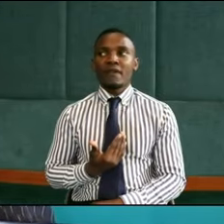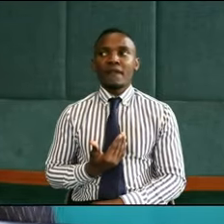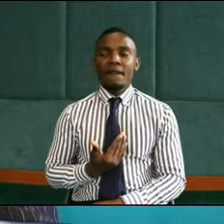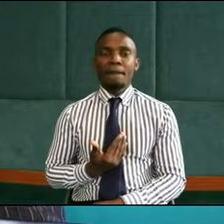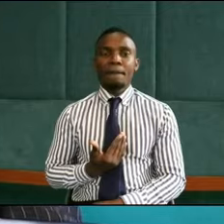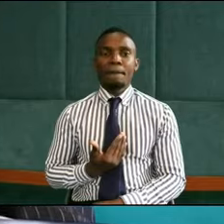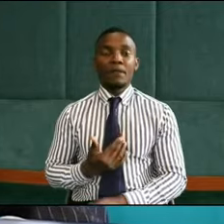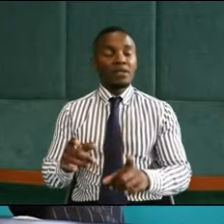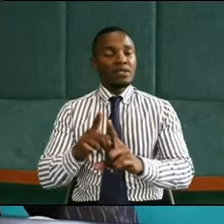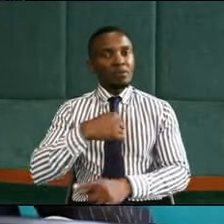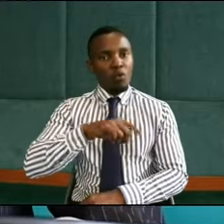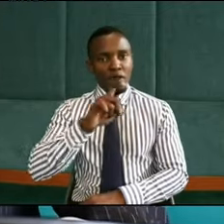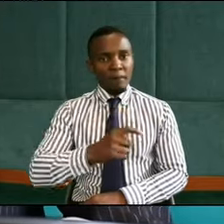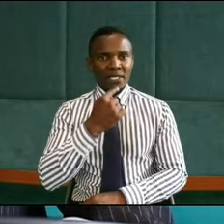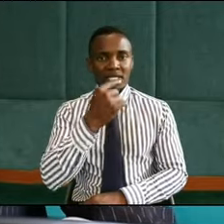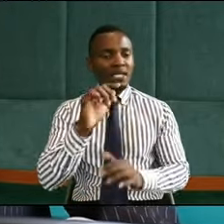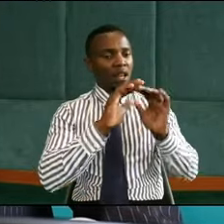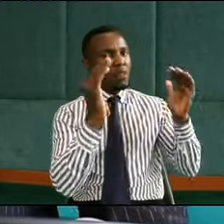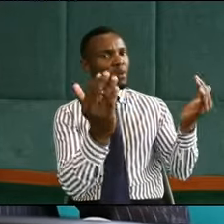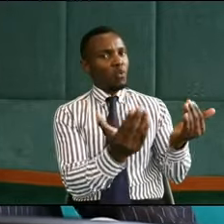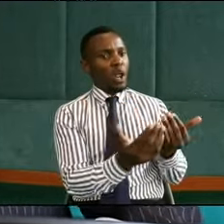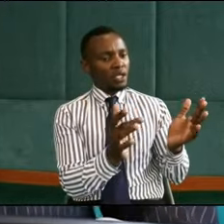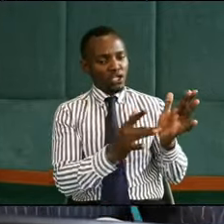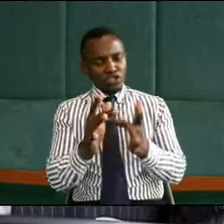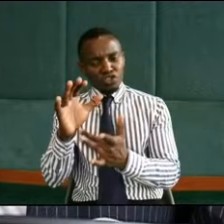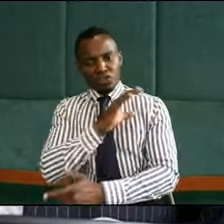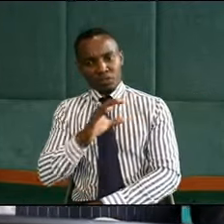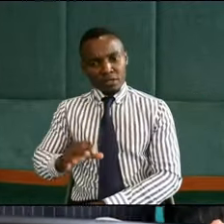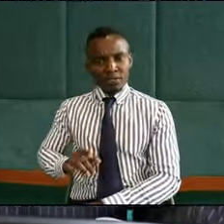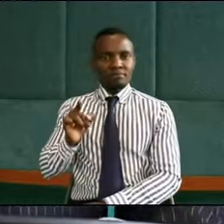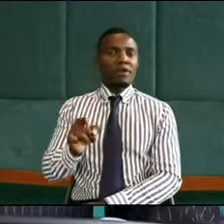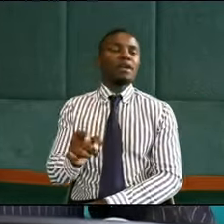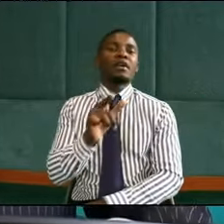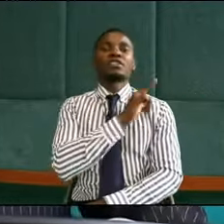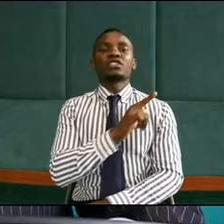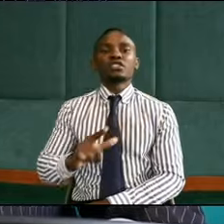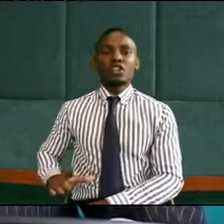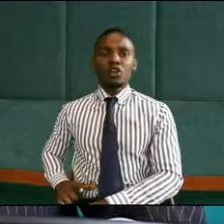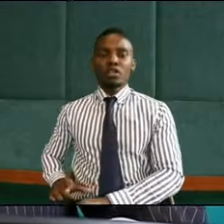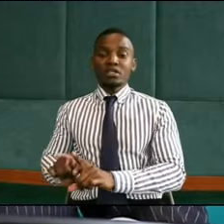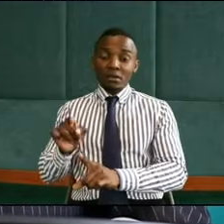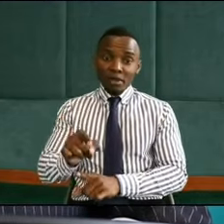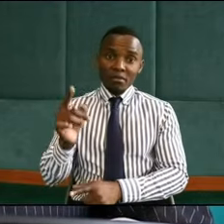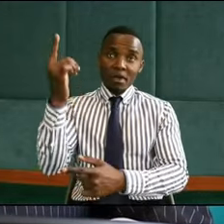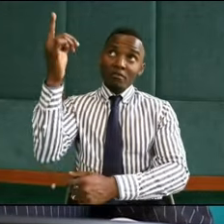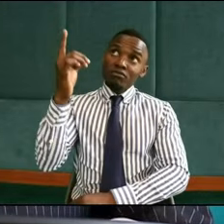to tell the world, Jesus Christ is the Lord. Jesus Christ has come to save.